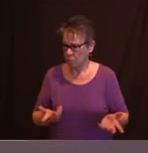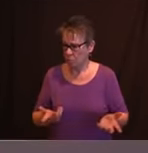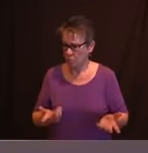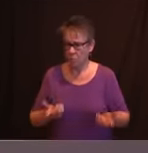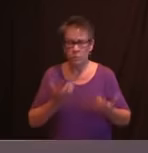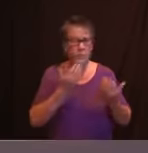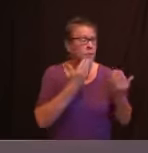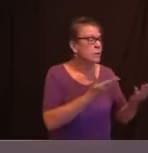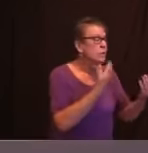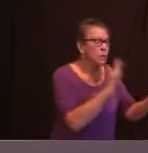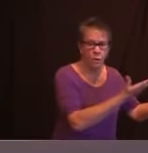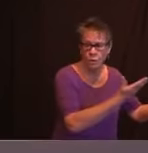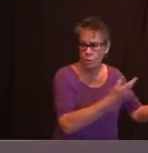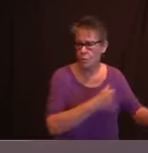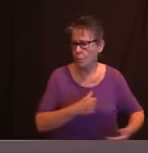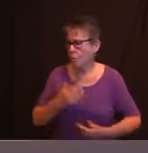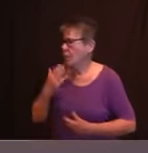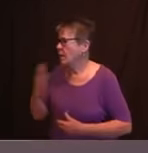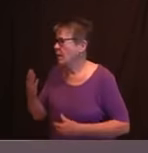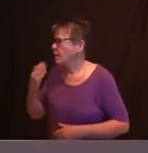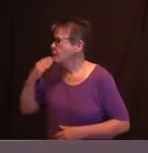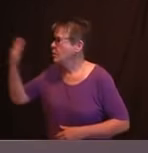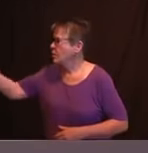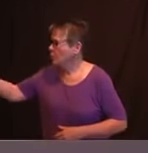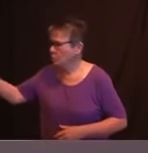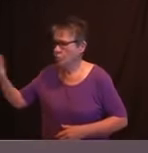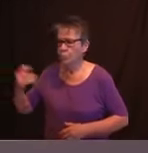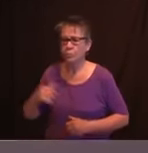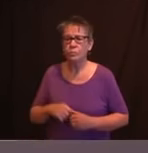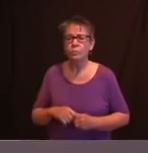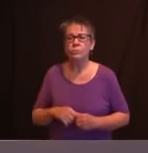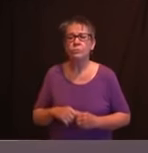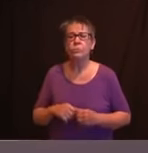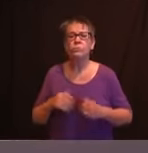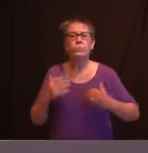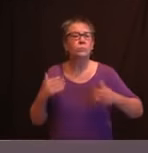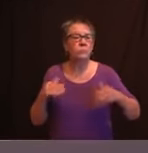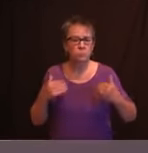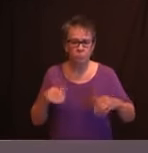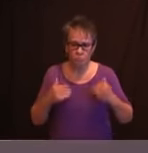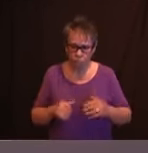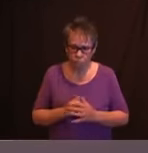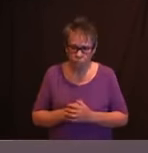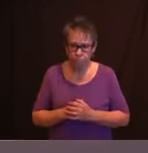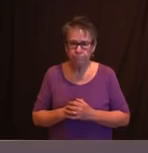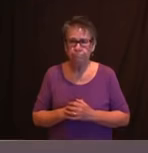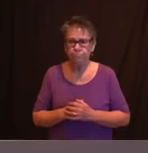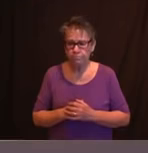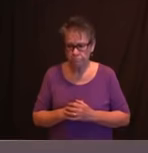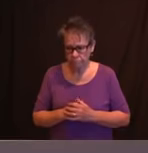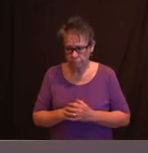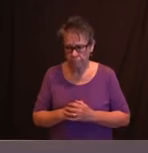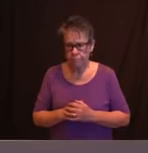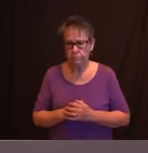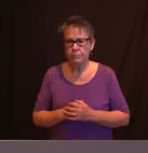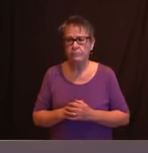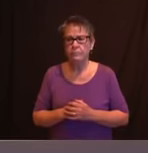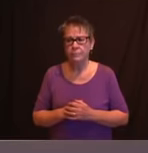you enough. This is not the first time, or maybe even the first handful of times we've communicated since this crisis started,